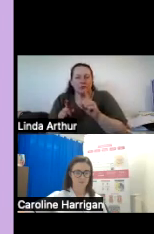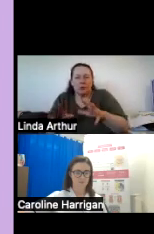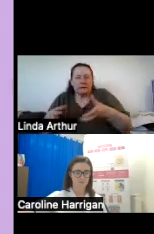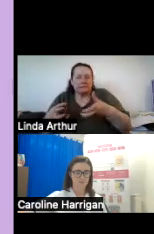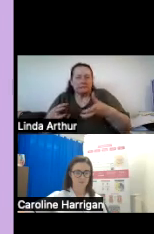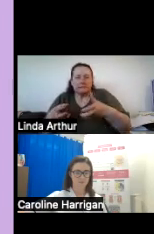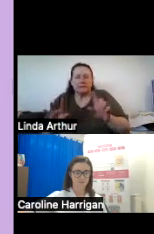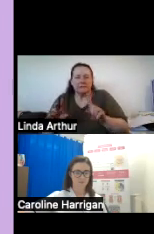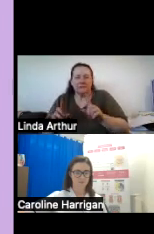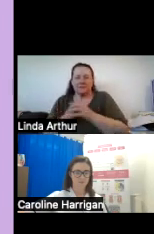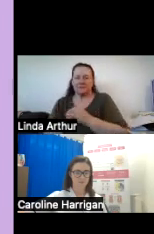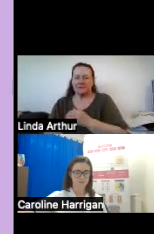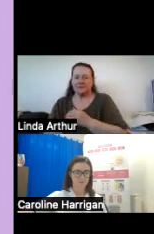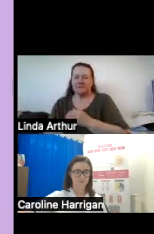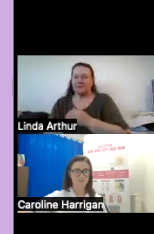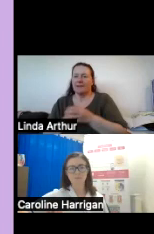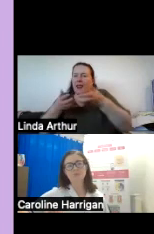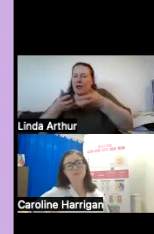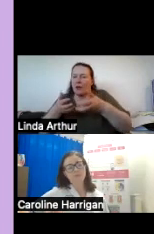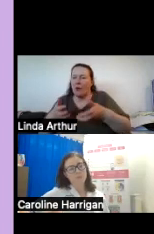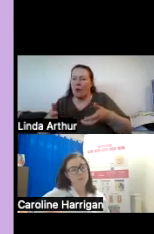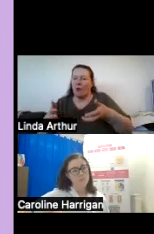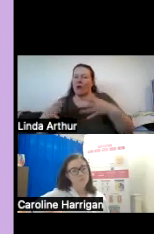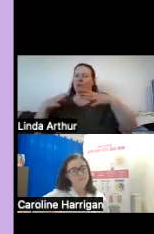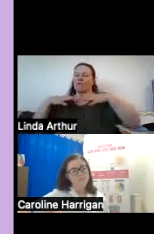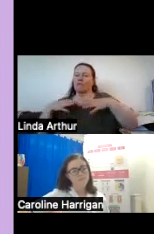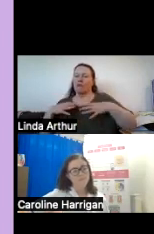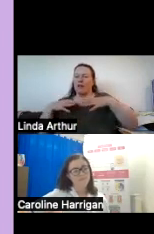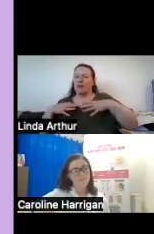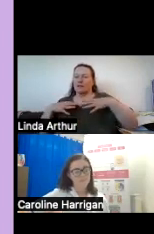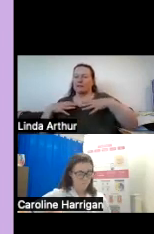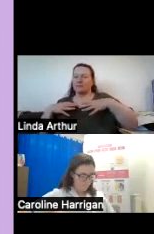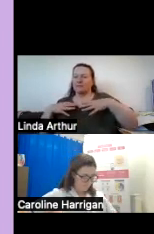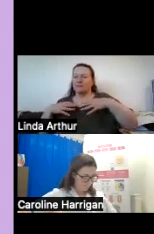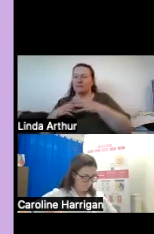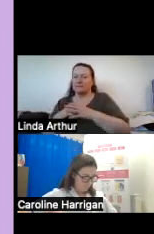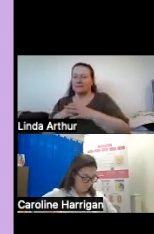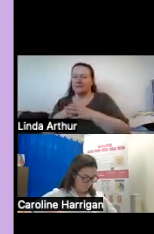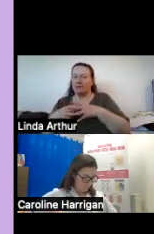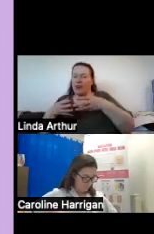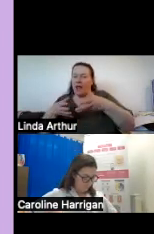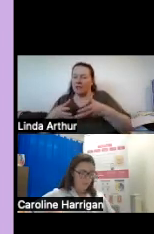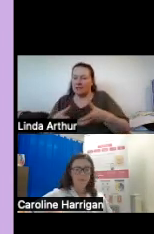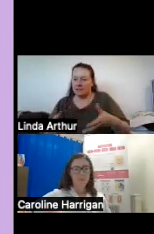buttocks. Then let go and relax the pelvic floor muscles completely.